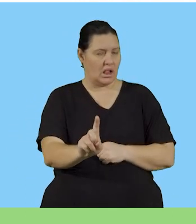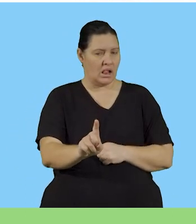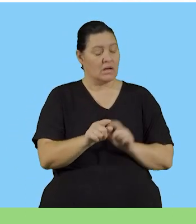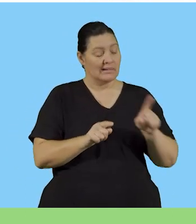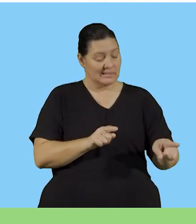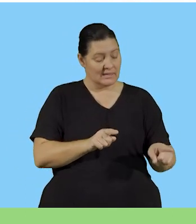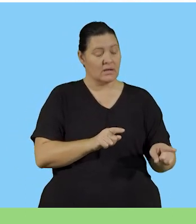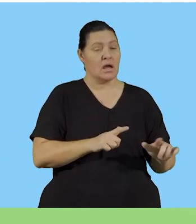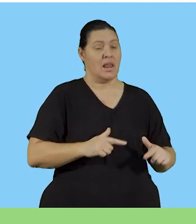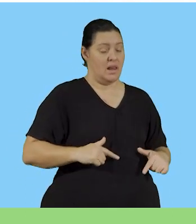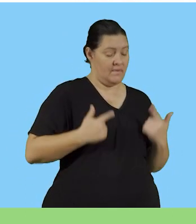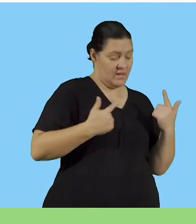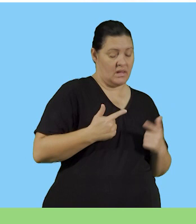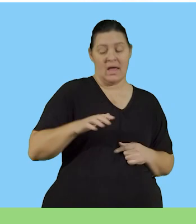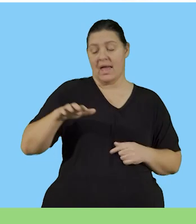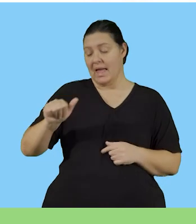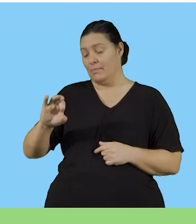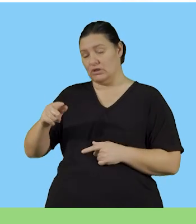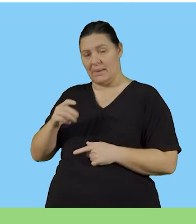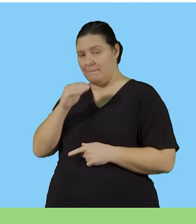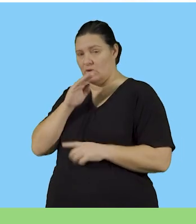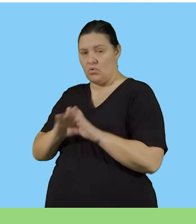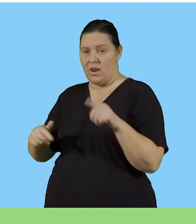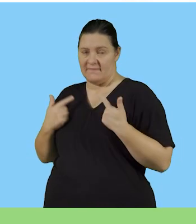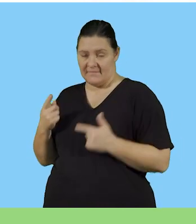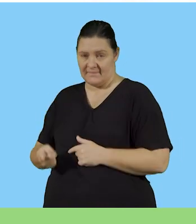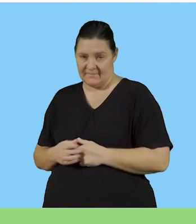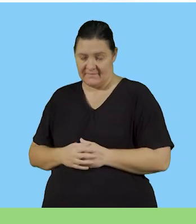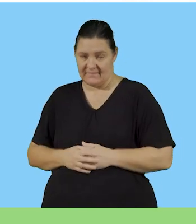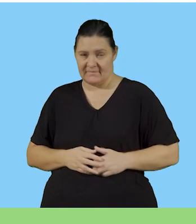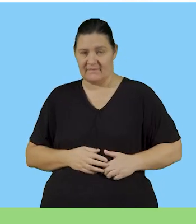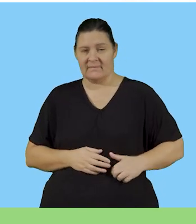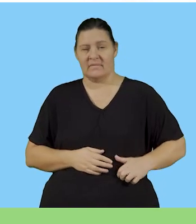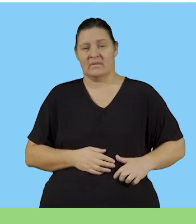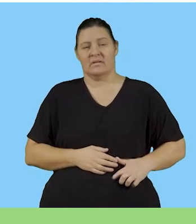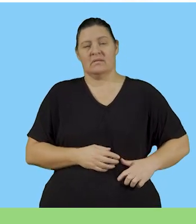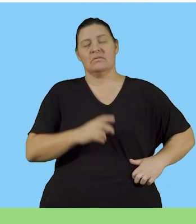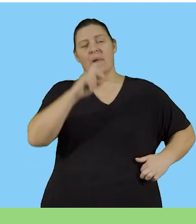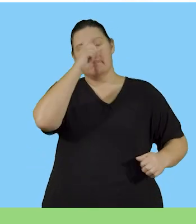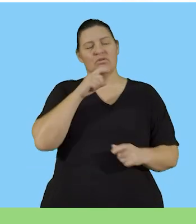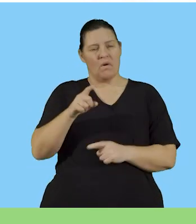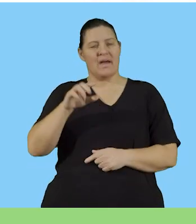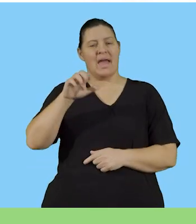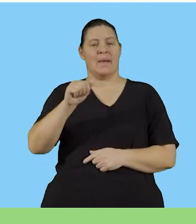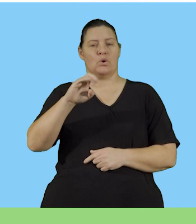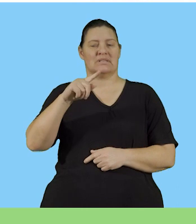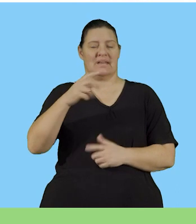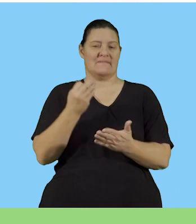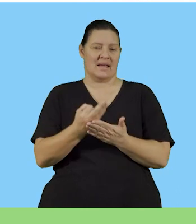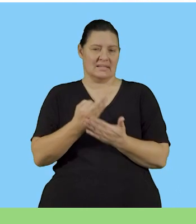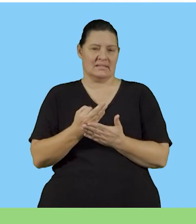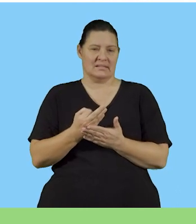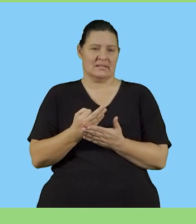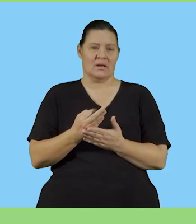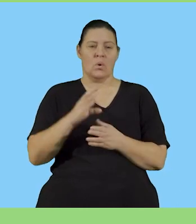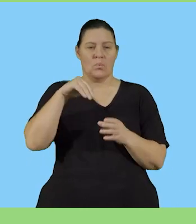biotic means living, abiotic means not living. Here's a picture that shows an example of abiotic